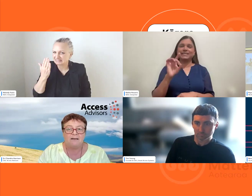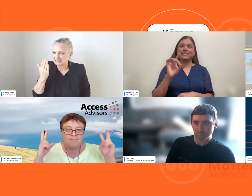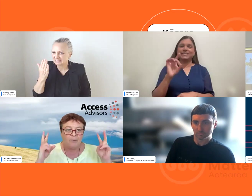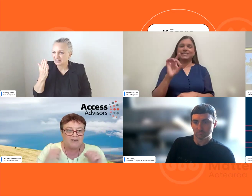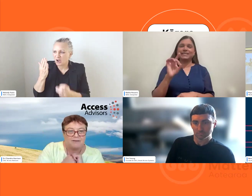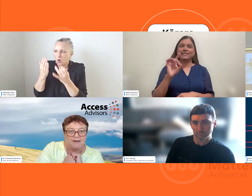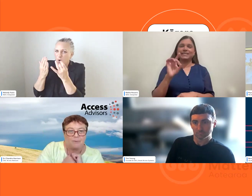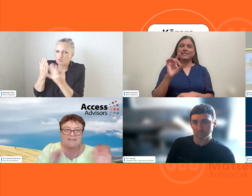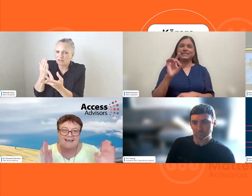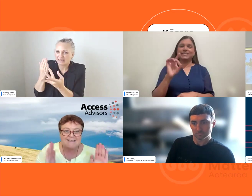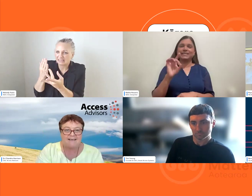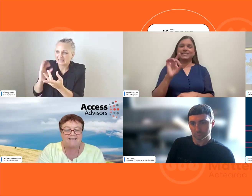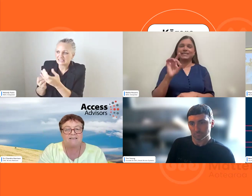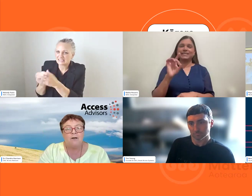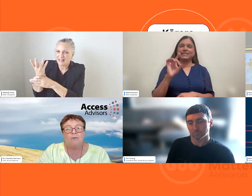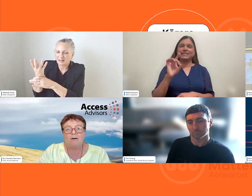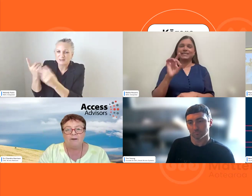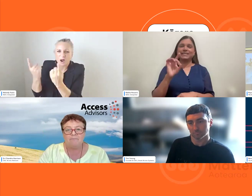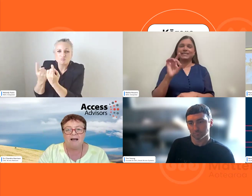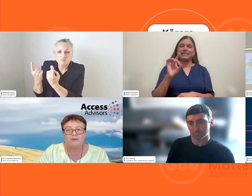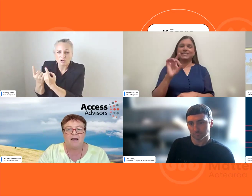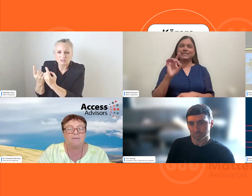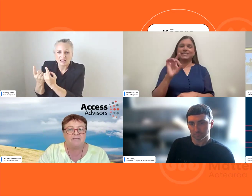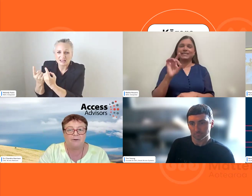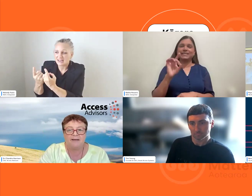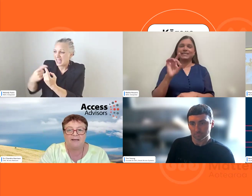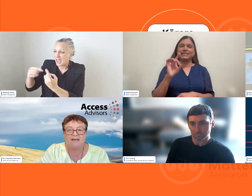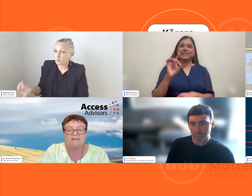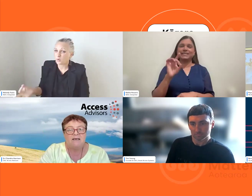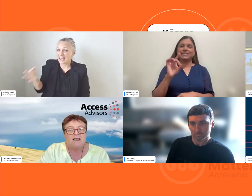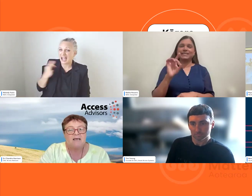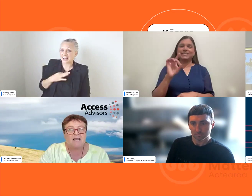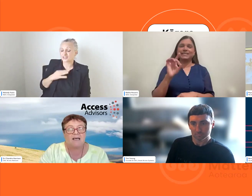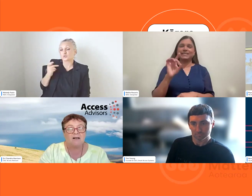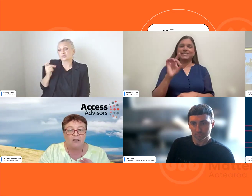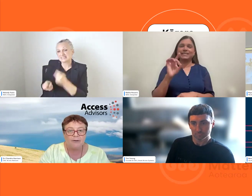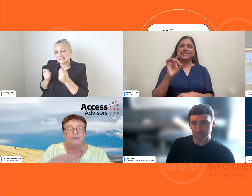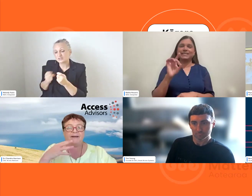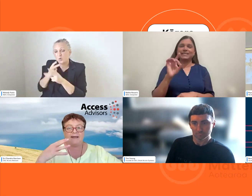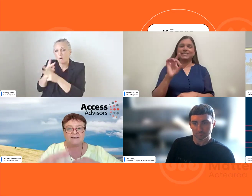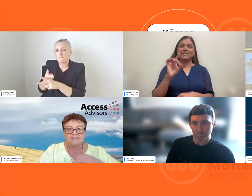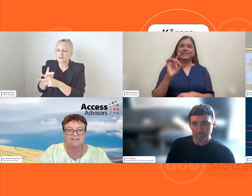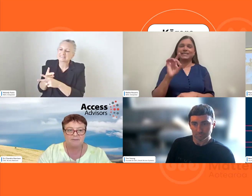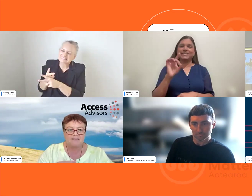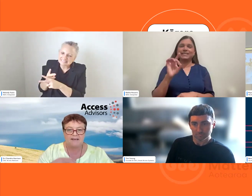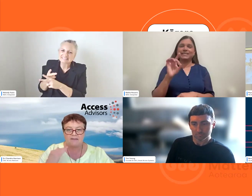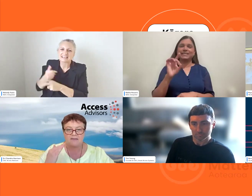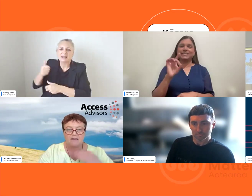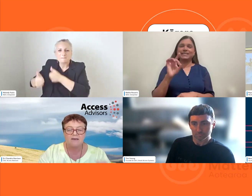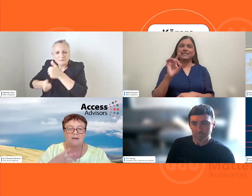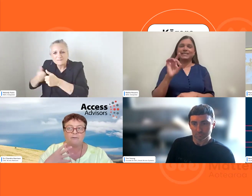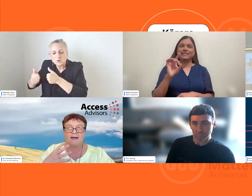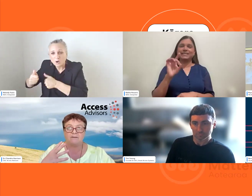and monitor it or test it. What we'd much rather be doing is including accessibility